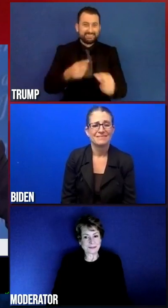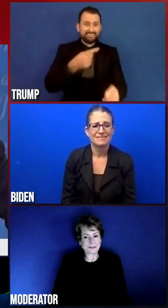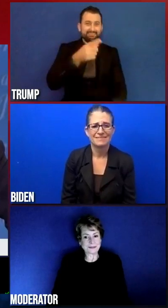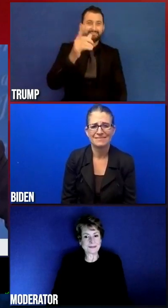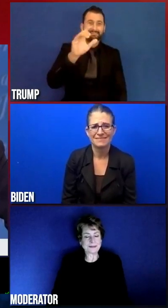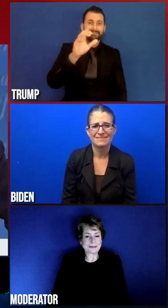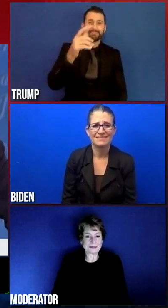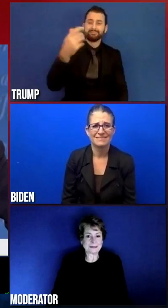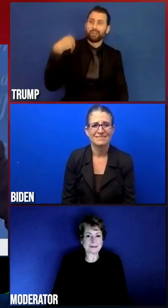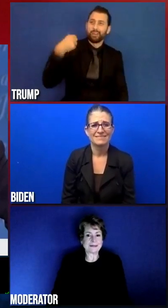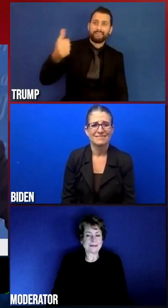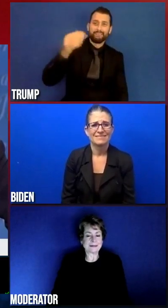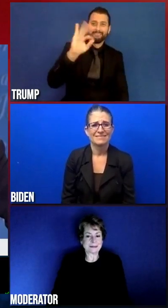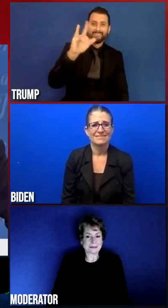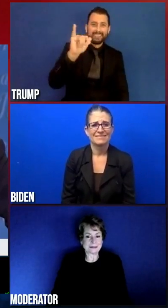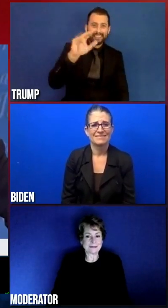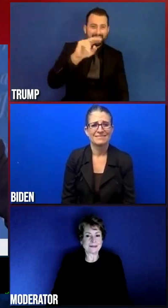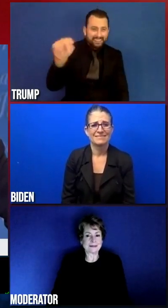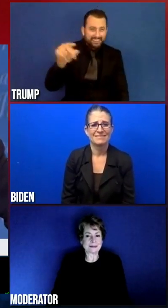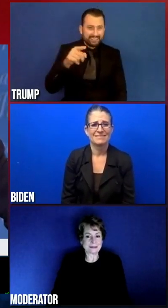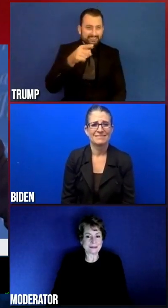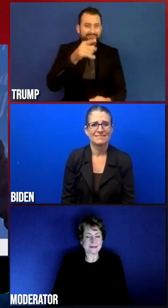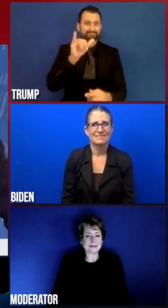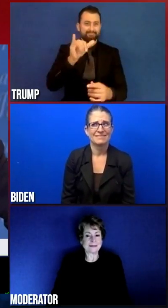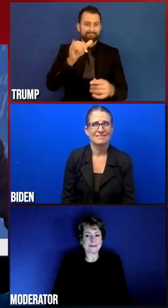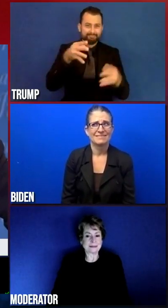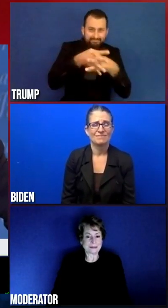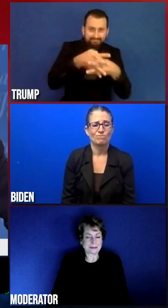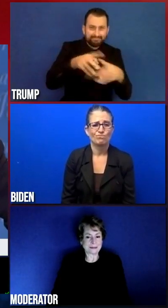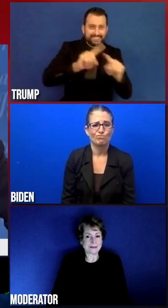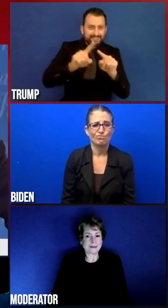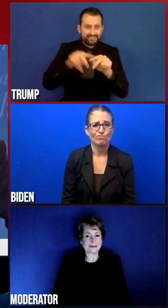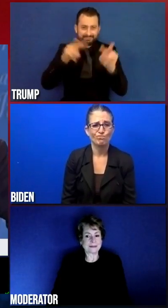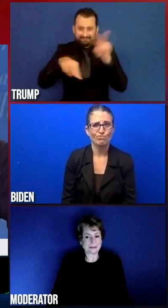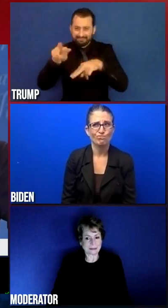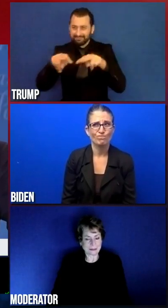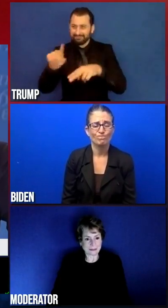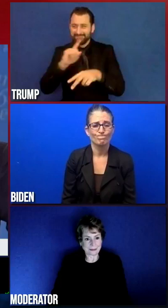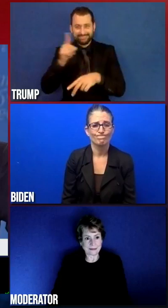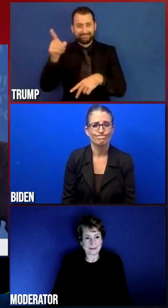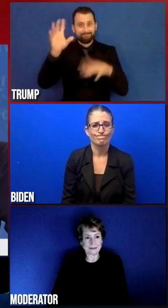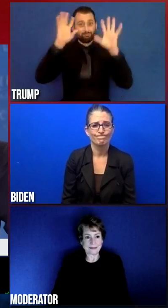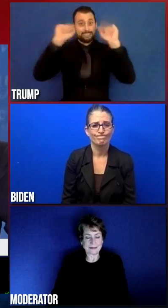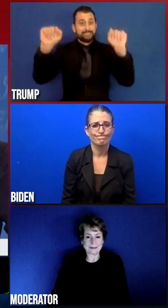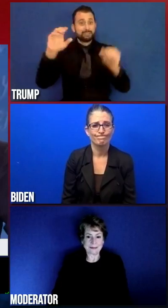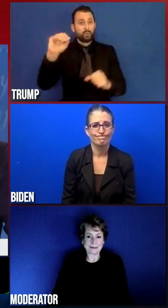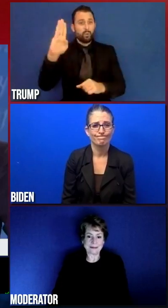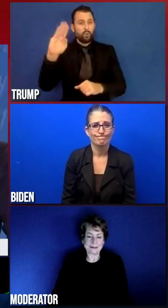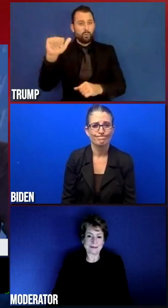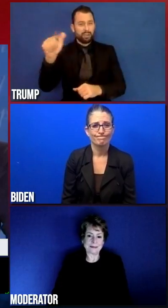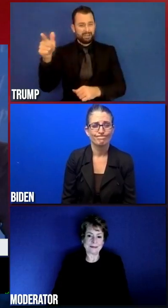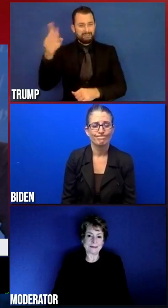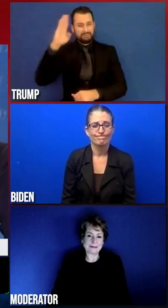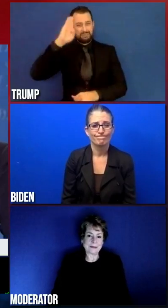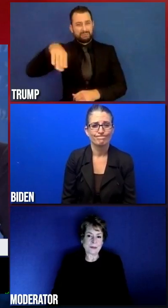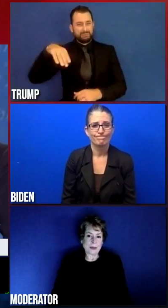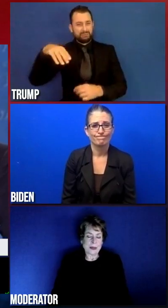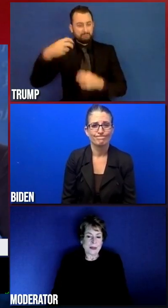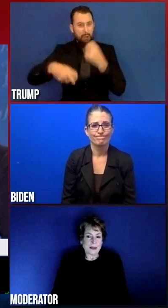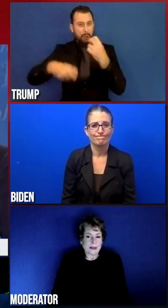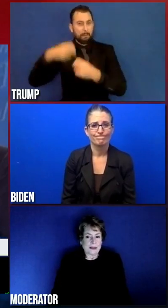transition. As far as the ballots are concerned, it's a disaster. A solicited ballot,